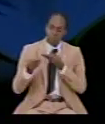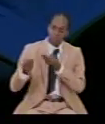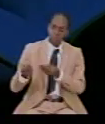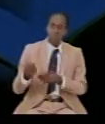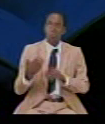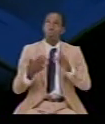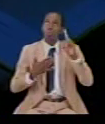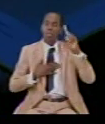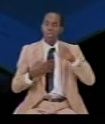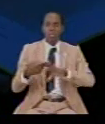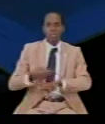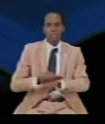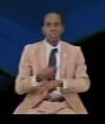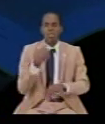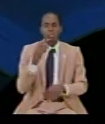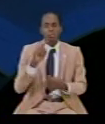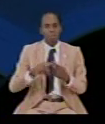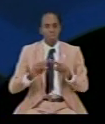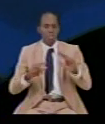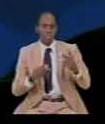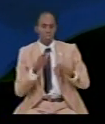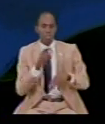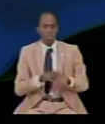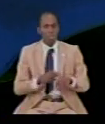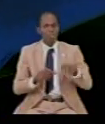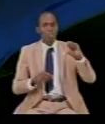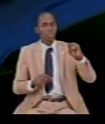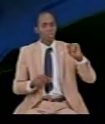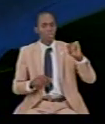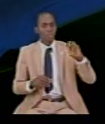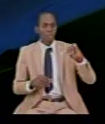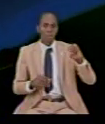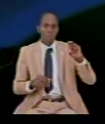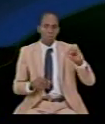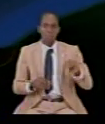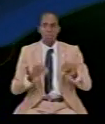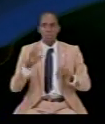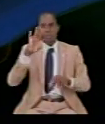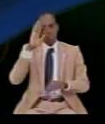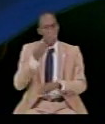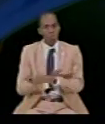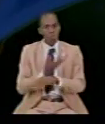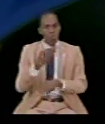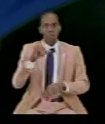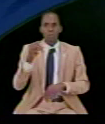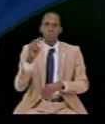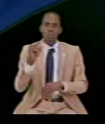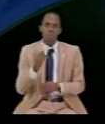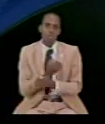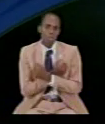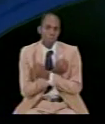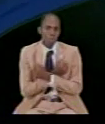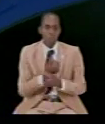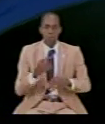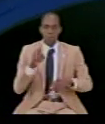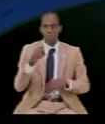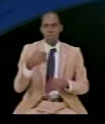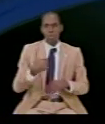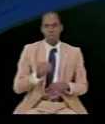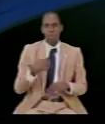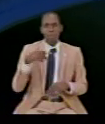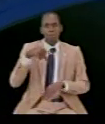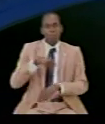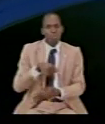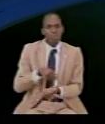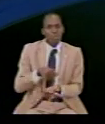He says unto him the third time, Simon, son of Jonas, lovest thou me? Peter was grieved because